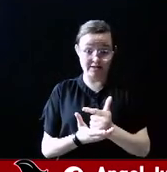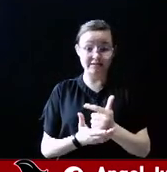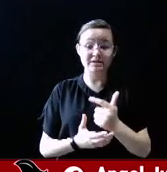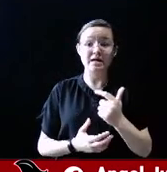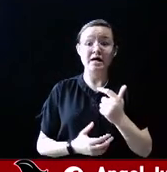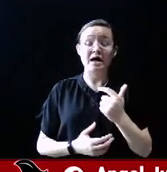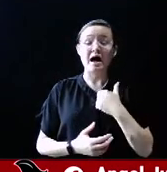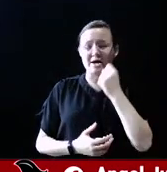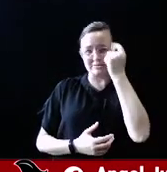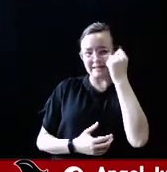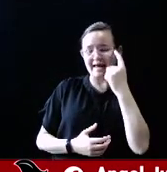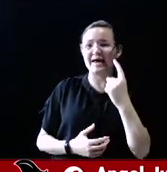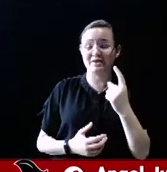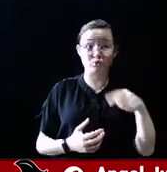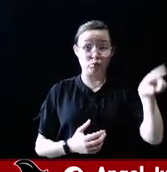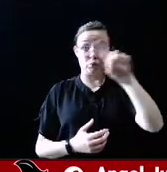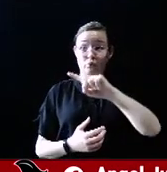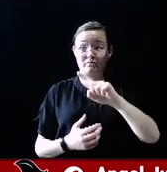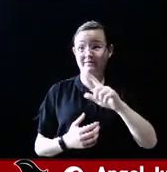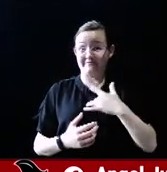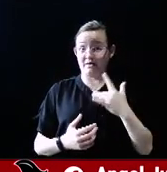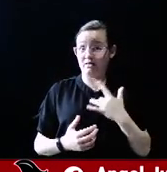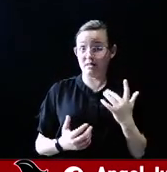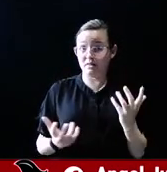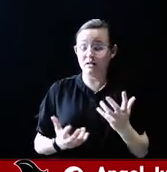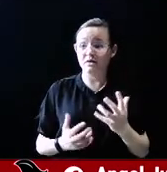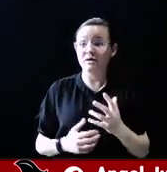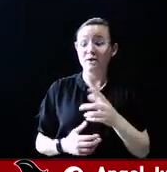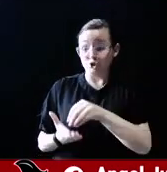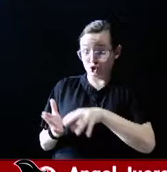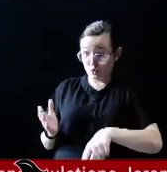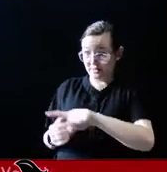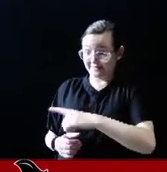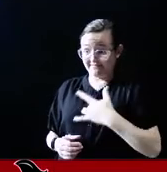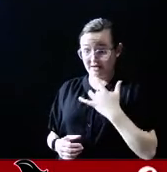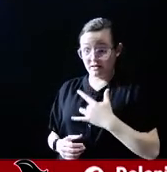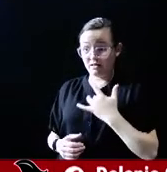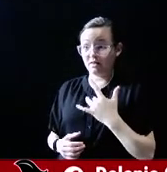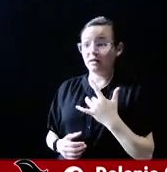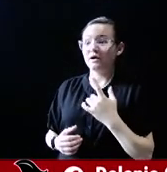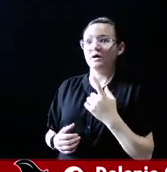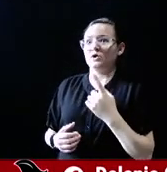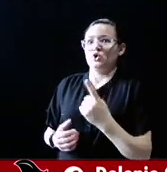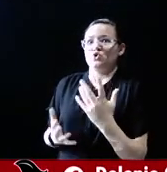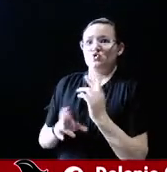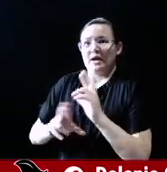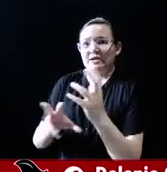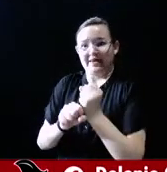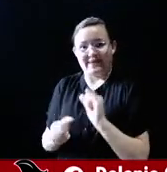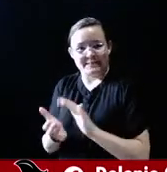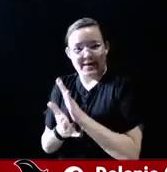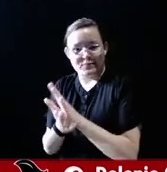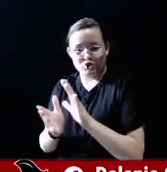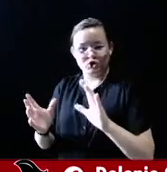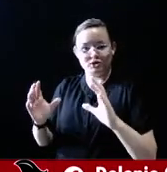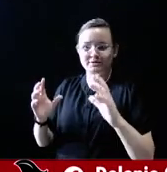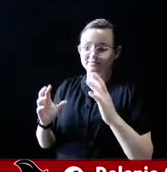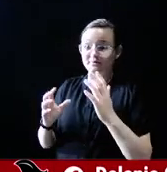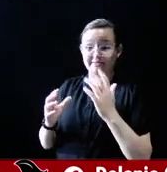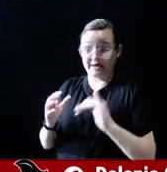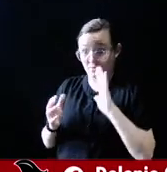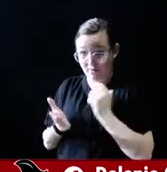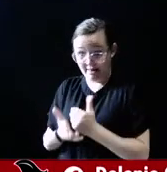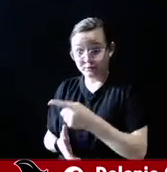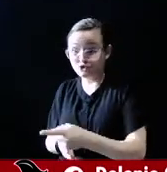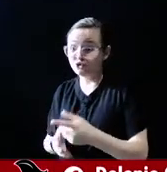I understand how this may feel for many of you. To students, I know you want your piece of paper that will allow you to either start working immediately,